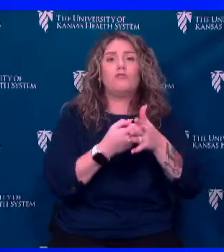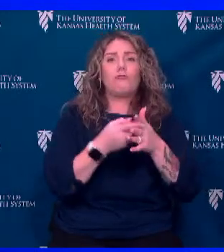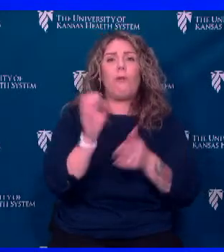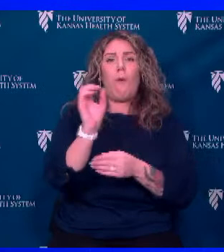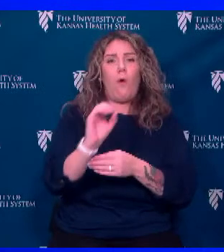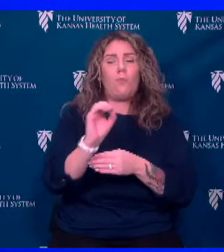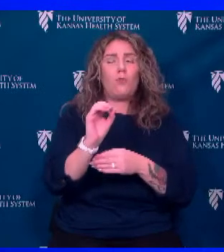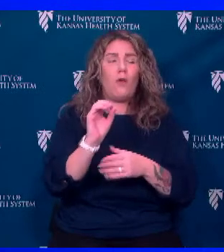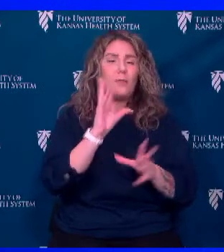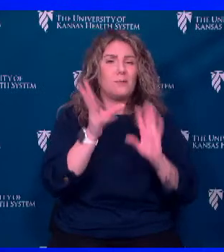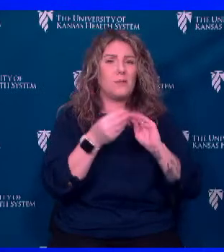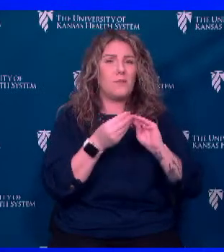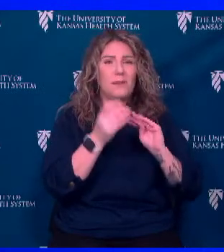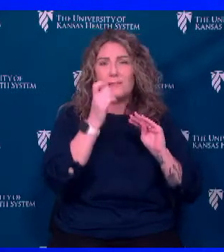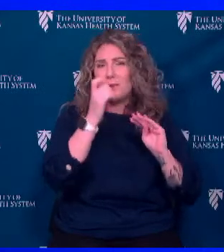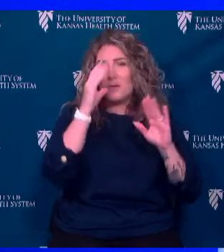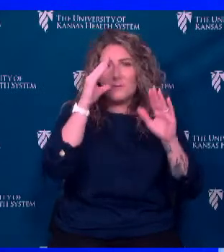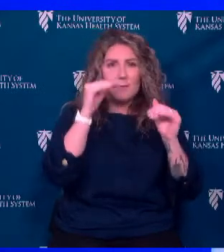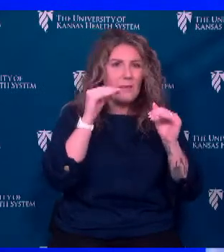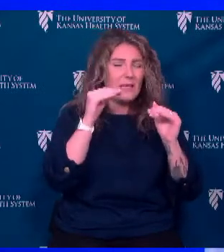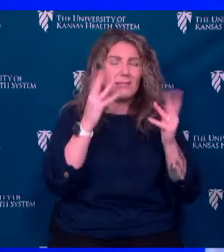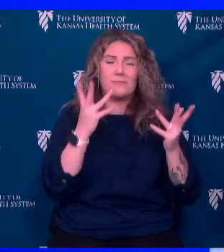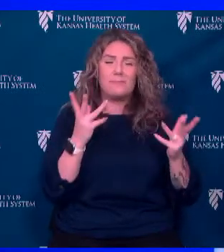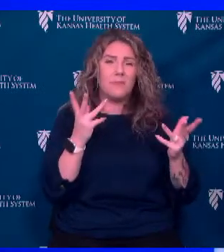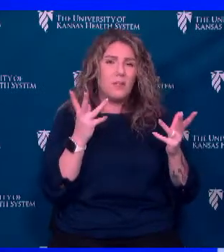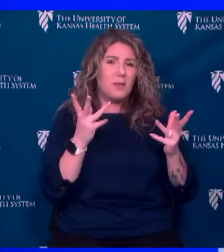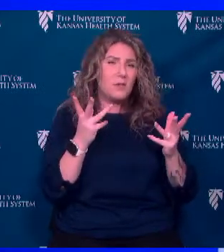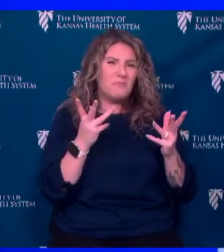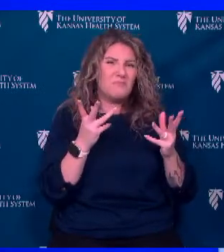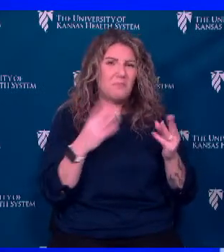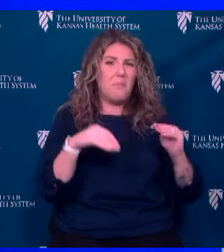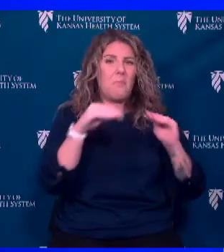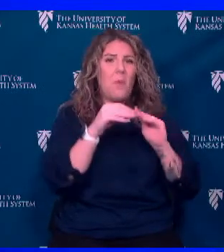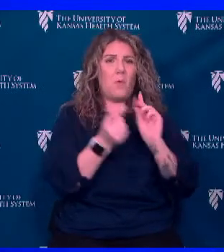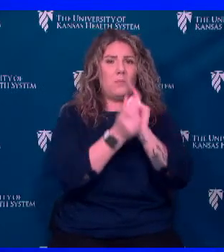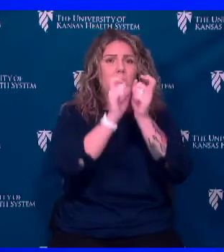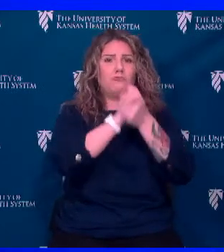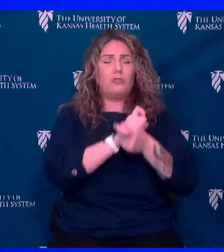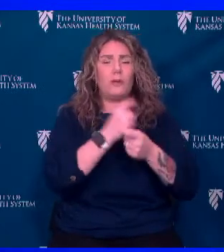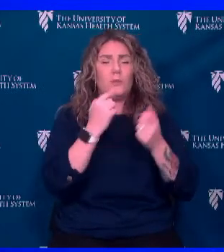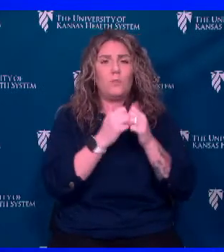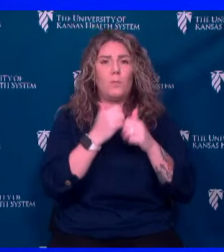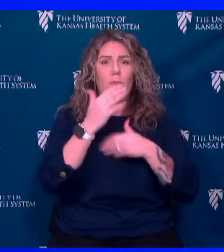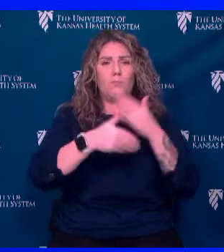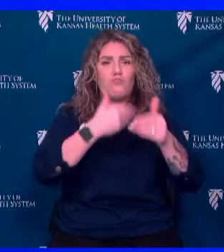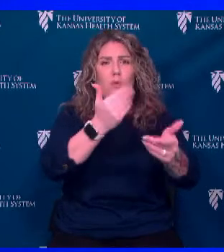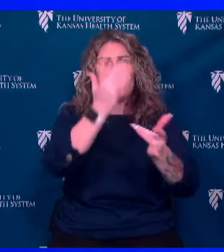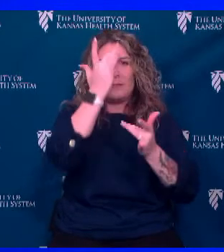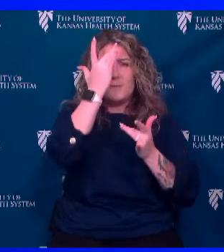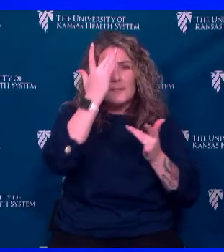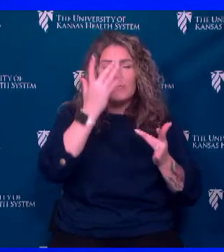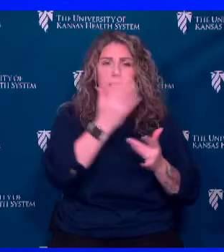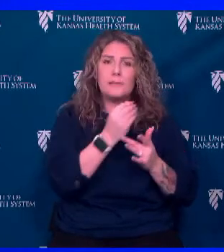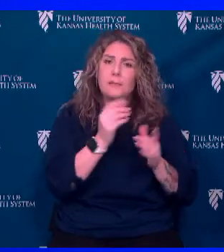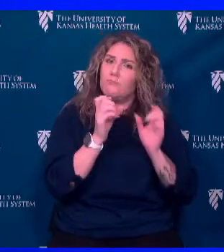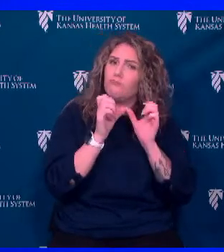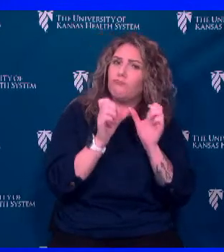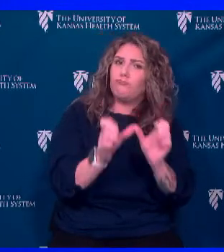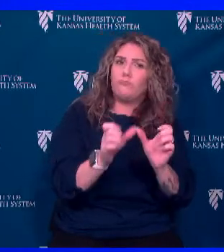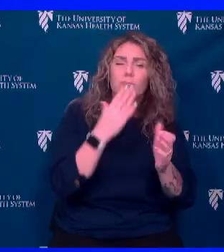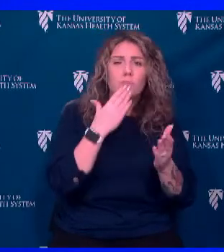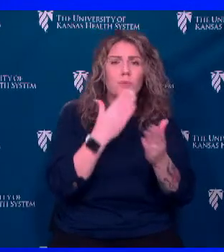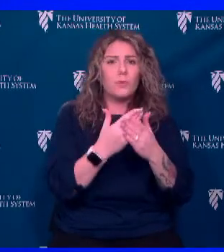saying, don't expect it to be too much change as far as disease process, and you should have continued to have pretty good